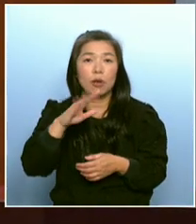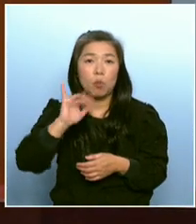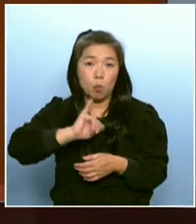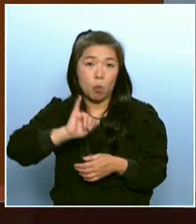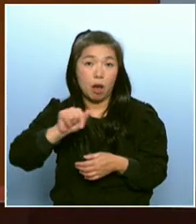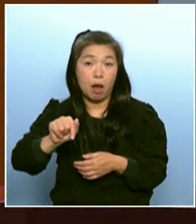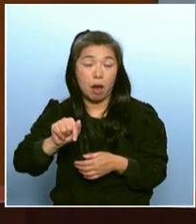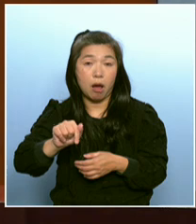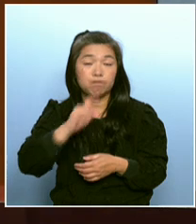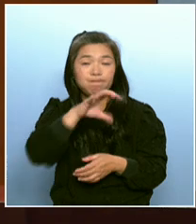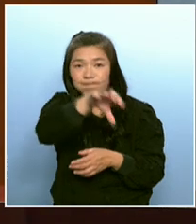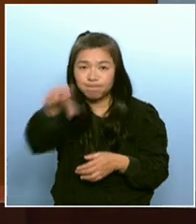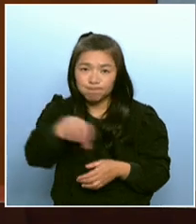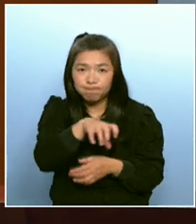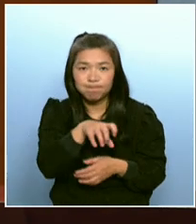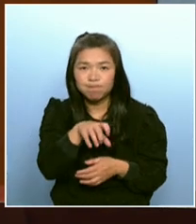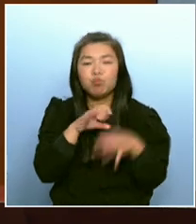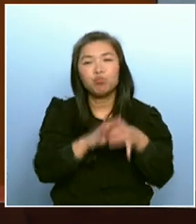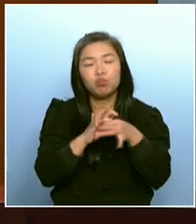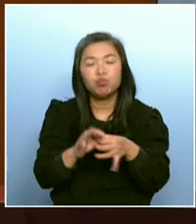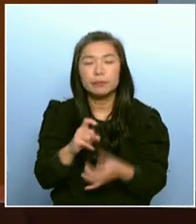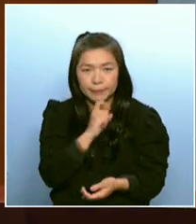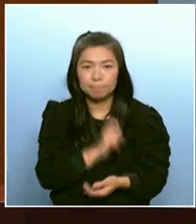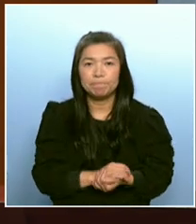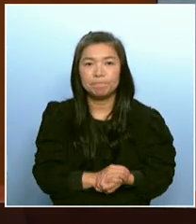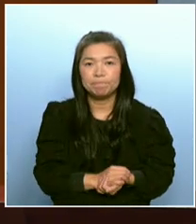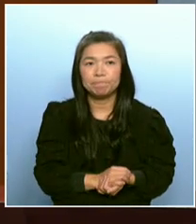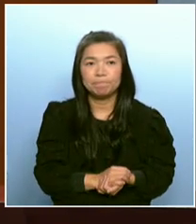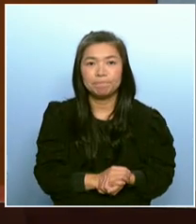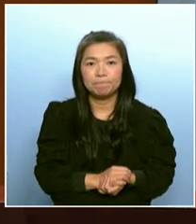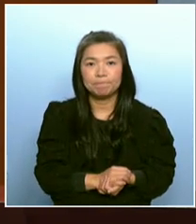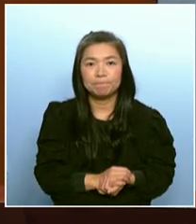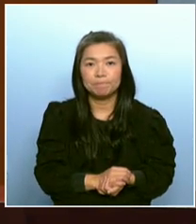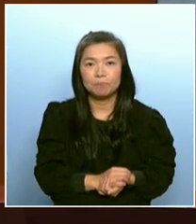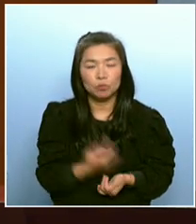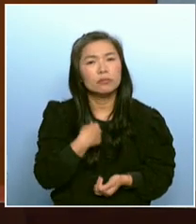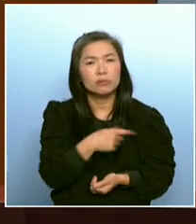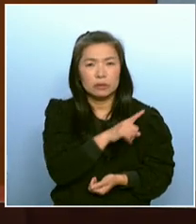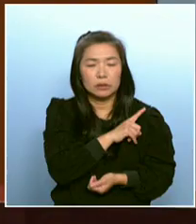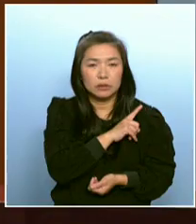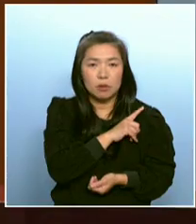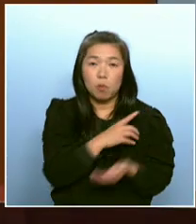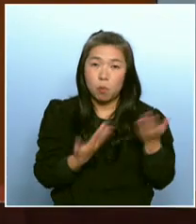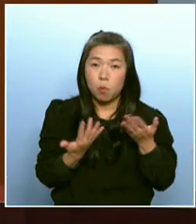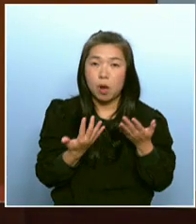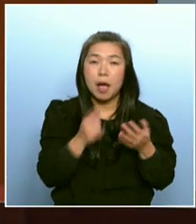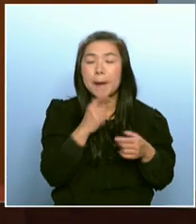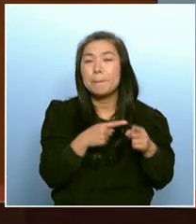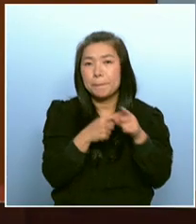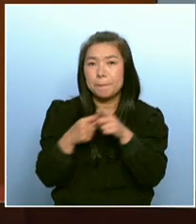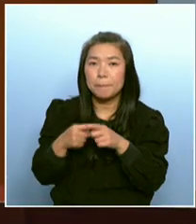views. Mr. Alan Yung, as well as the Undersecretary, a few days ago had a meeting with